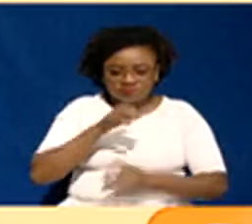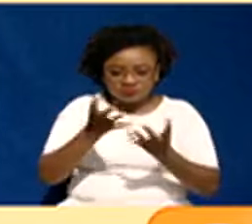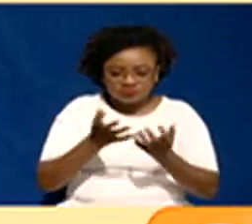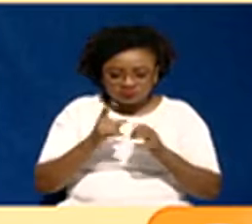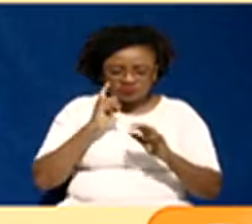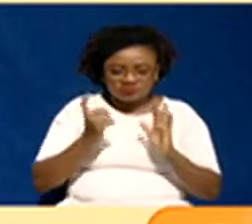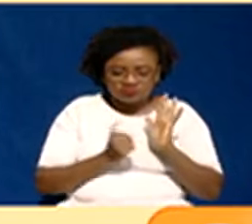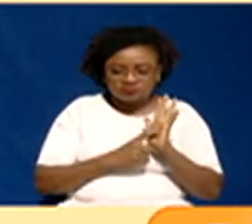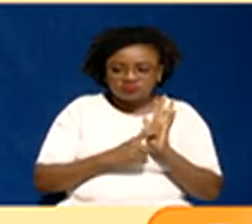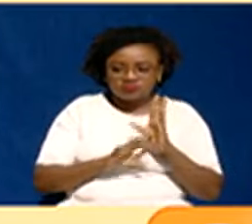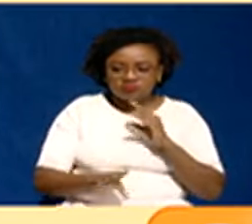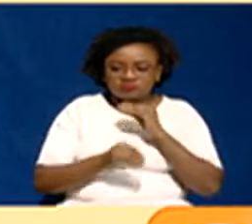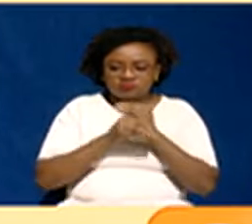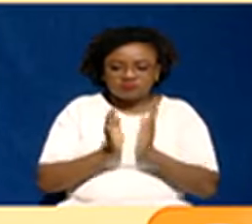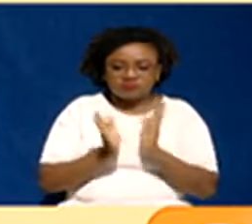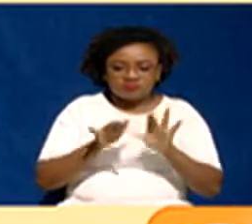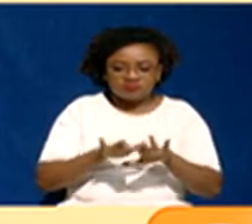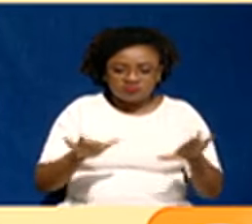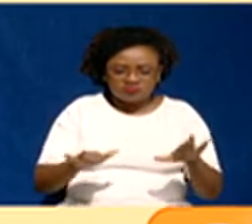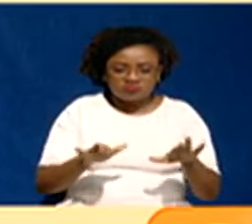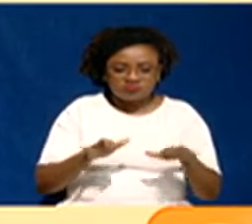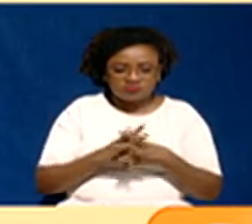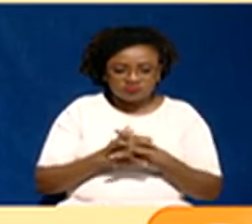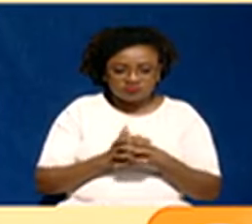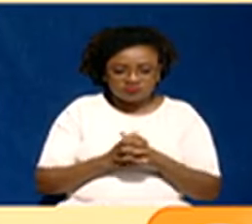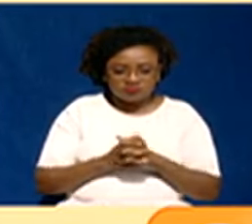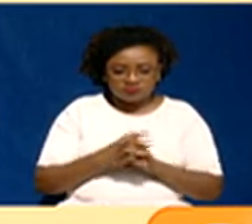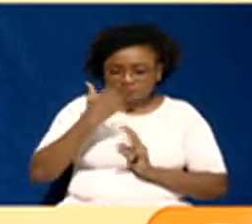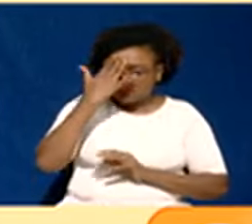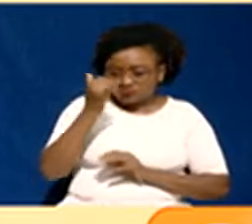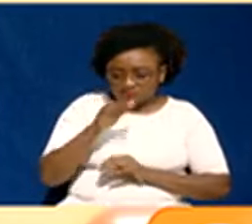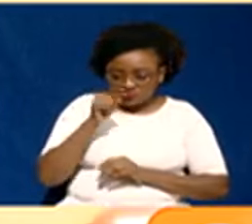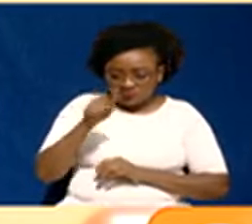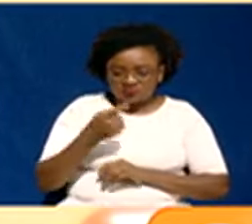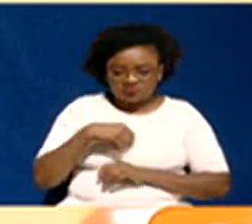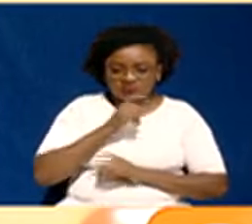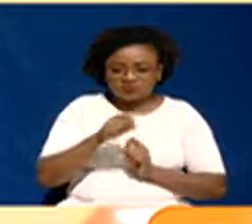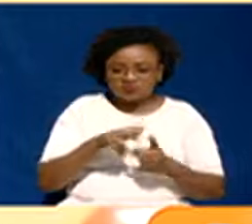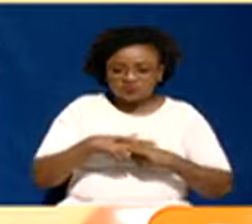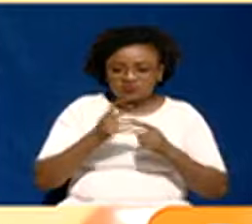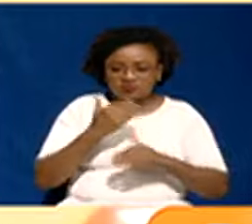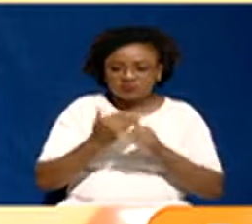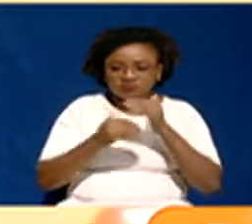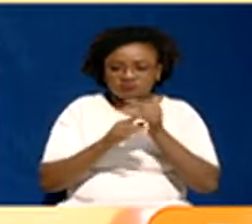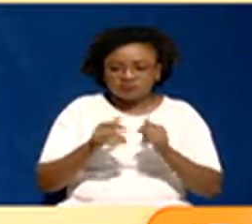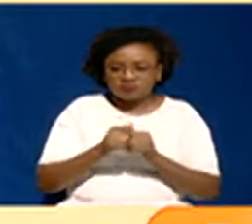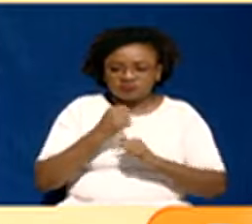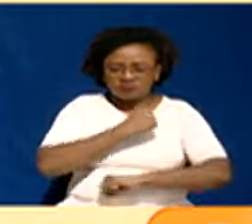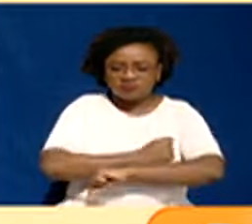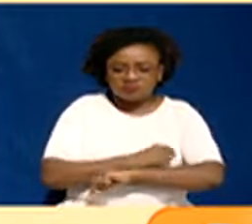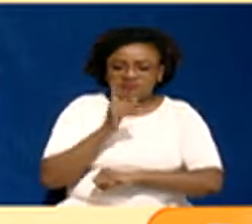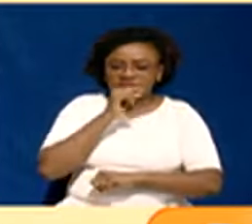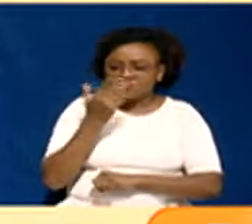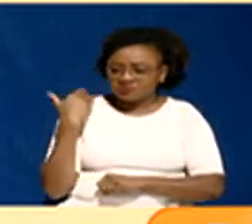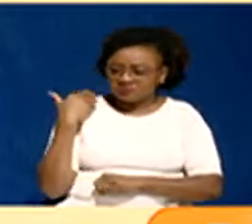other additional public land where then we can embark in building schools? I am processing title deeds for all